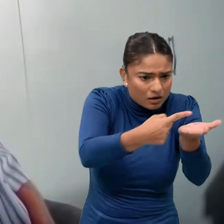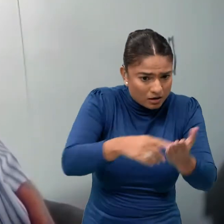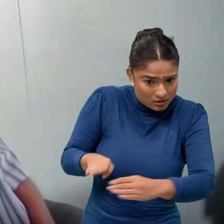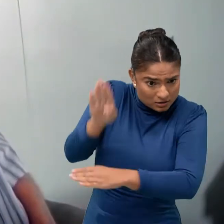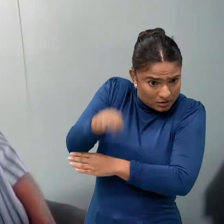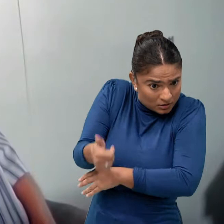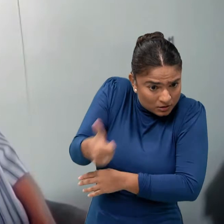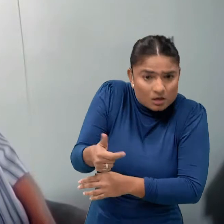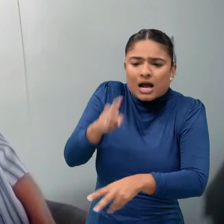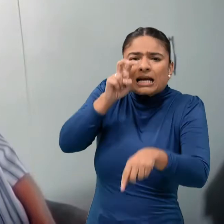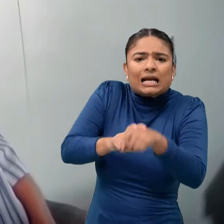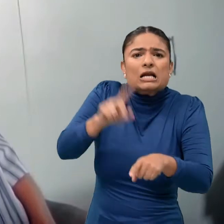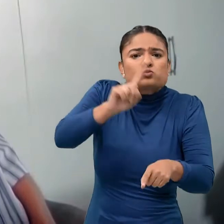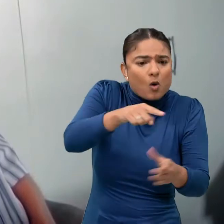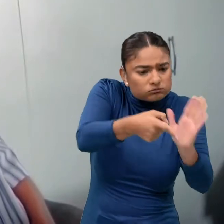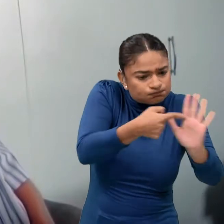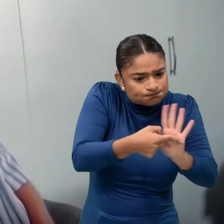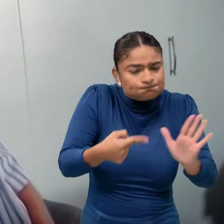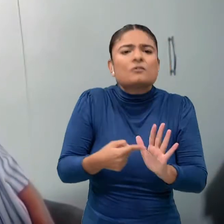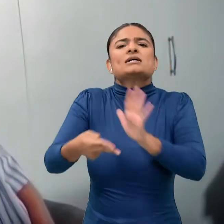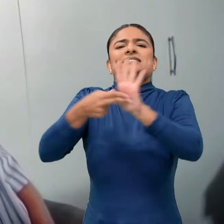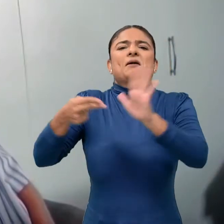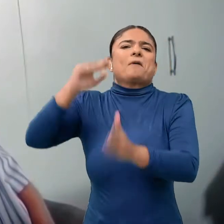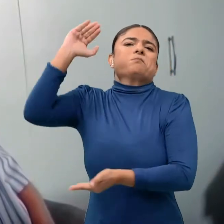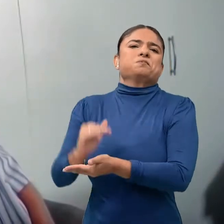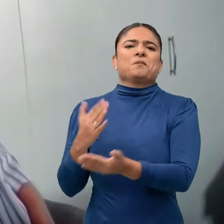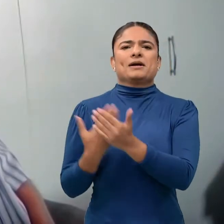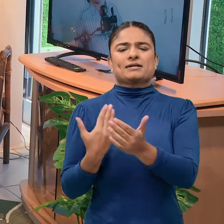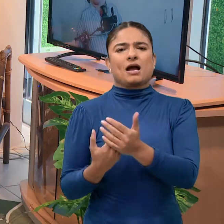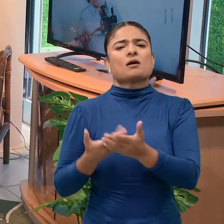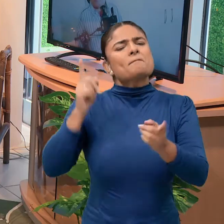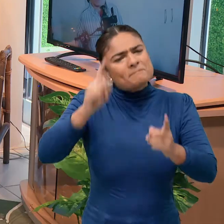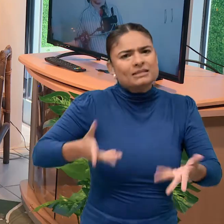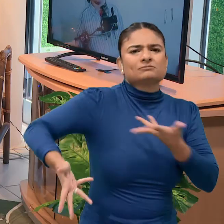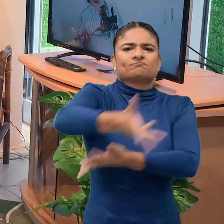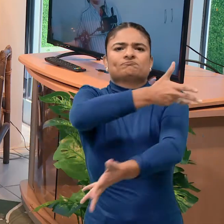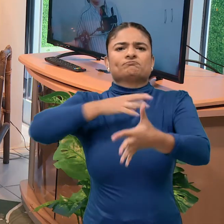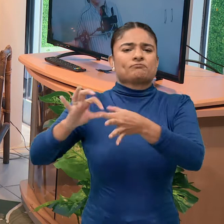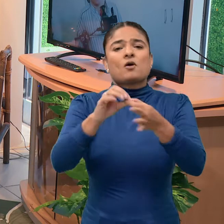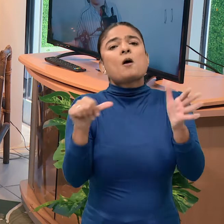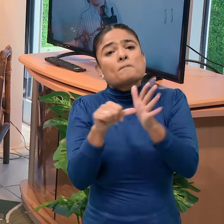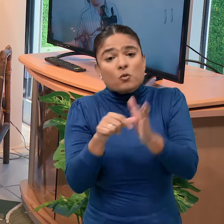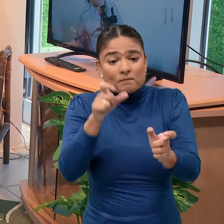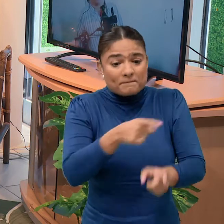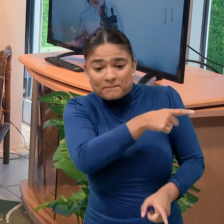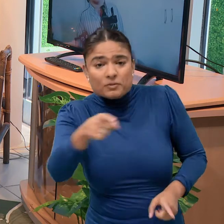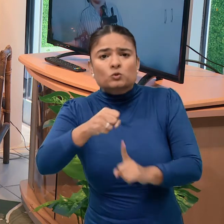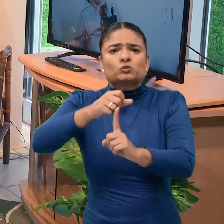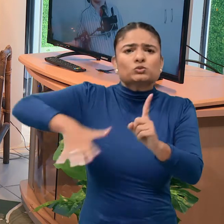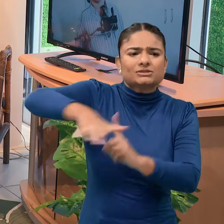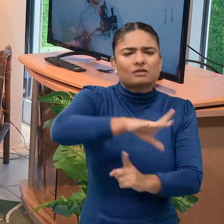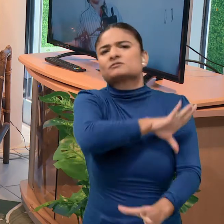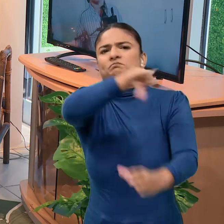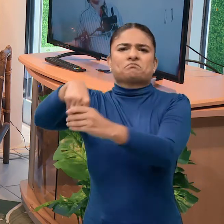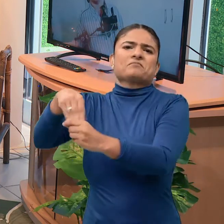happens, the less stigma there will be around disability. Because as people participate and as they're involved and